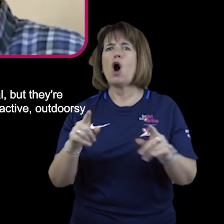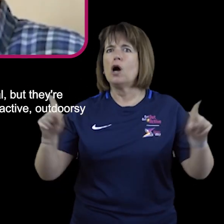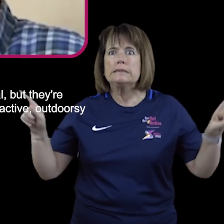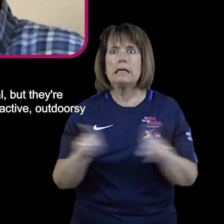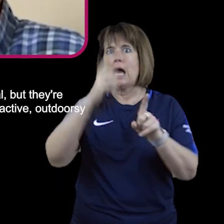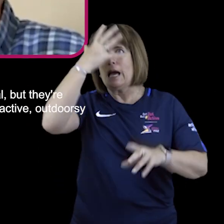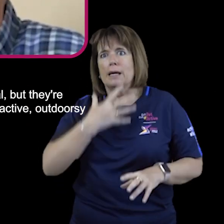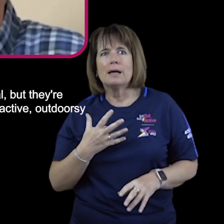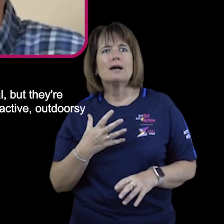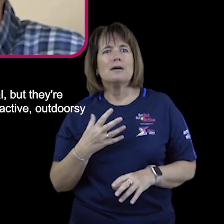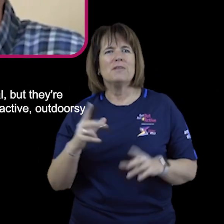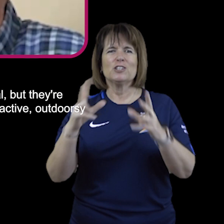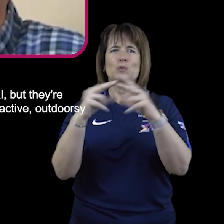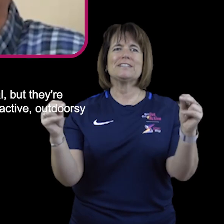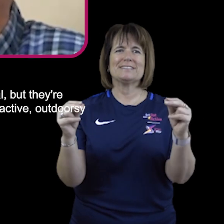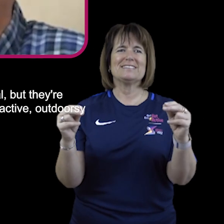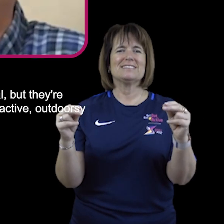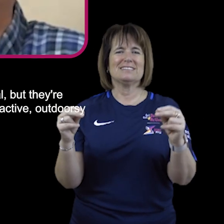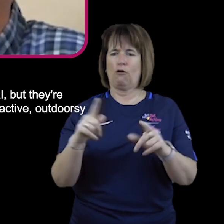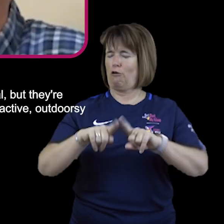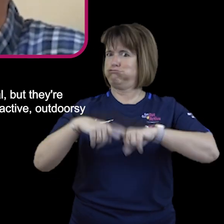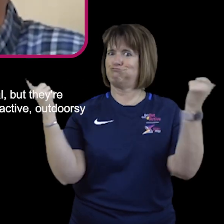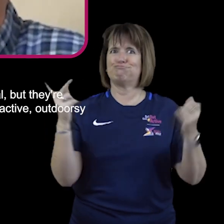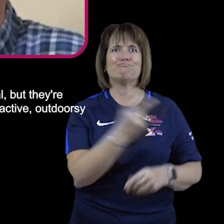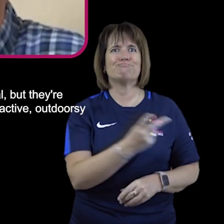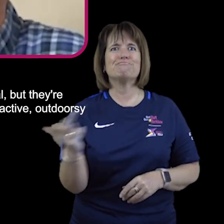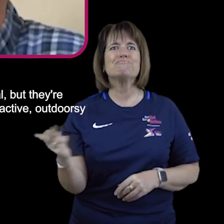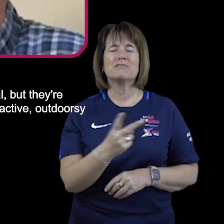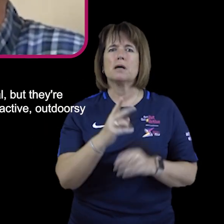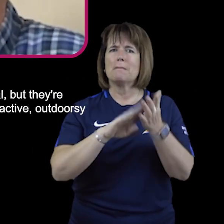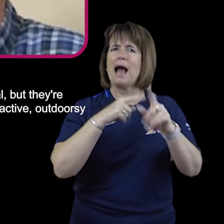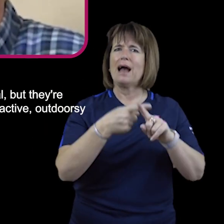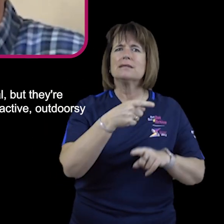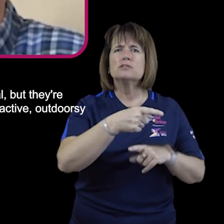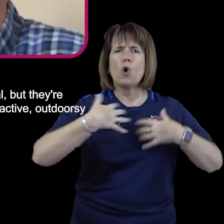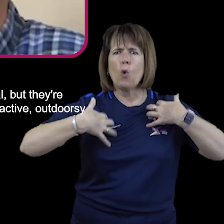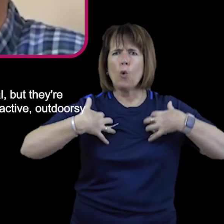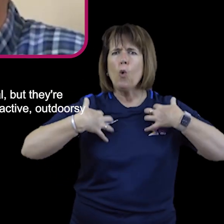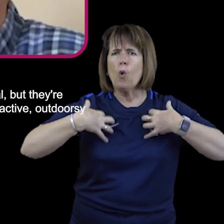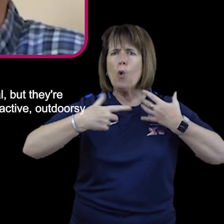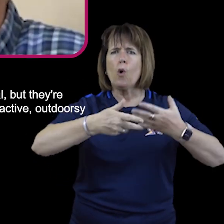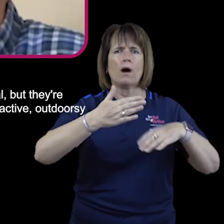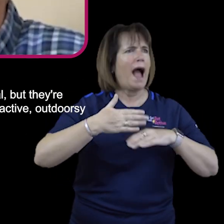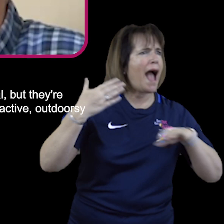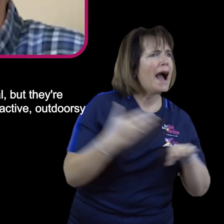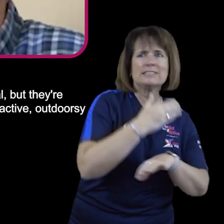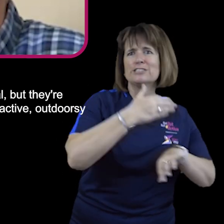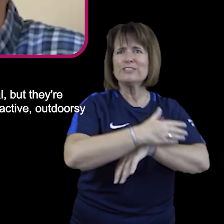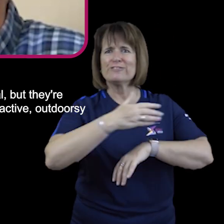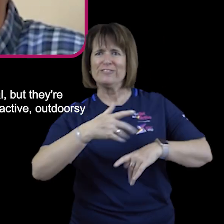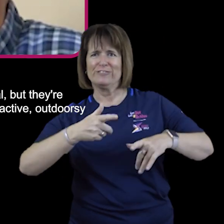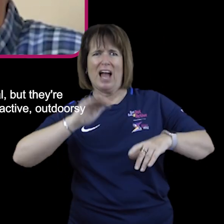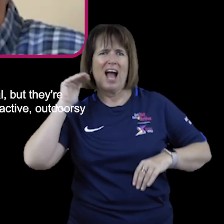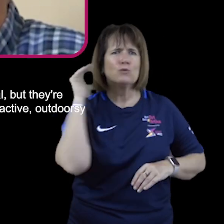Max and Toby are twins. They're not identical, but they are twins. They're chalk and cheese. Max especially really, really loves